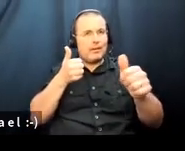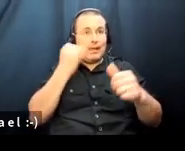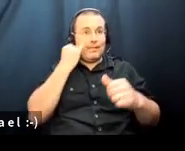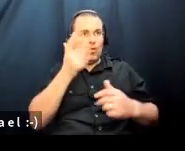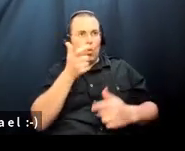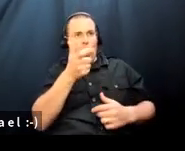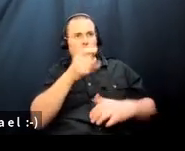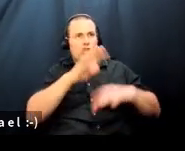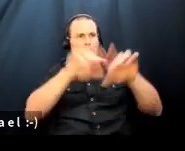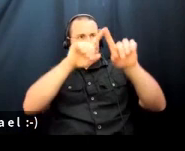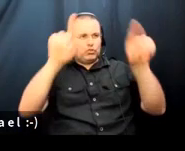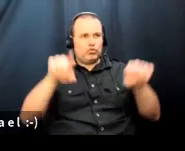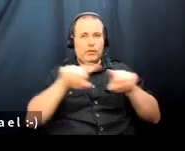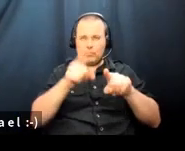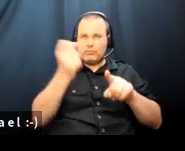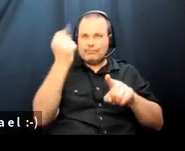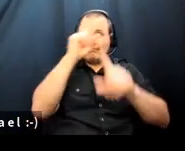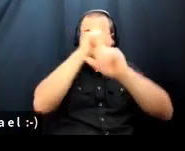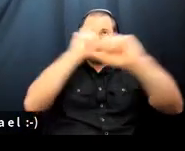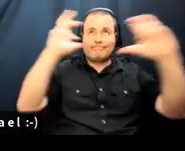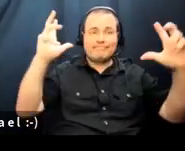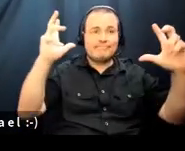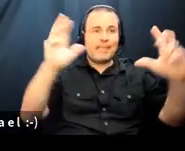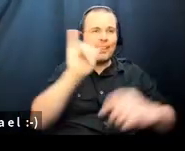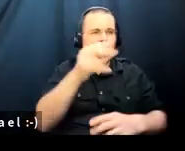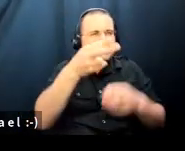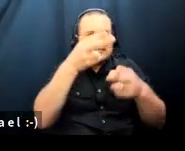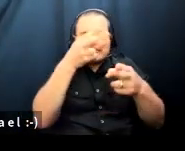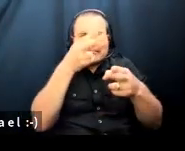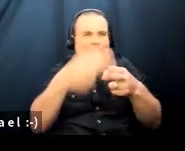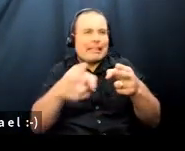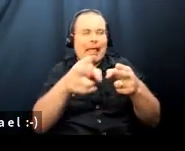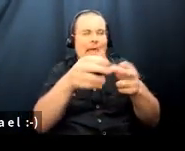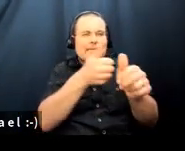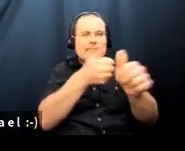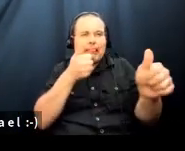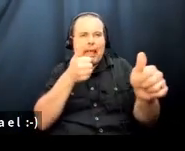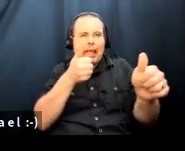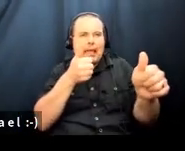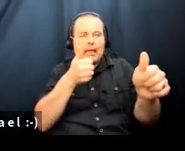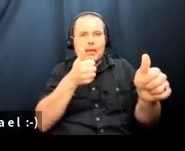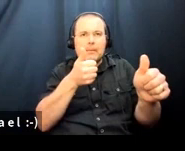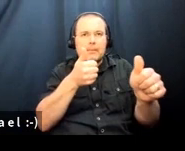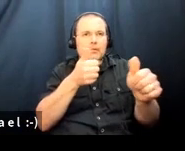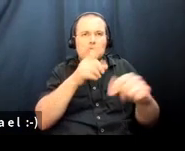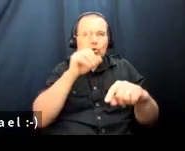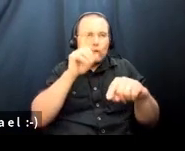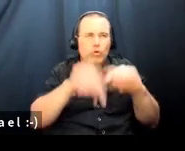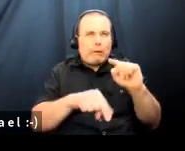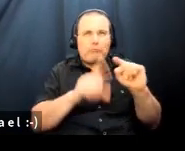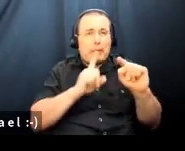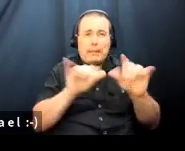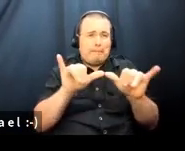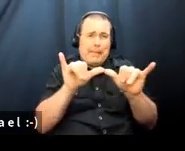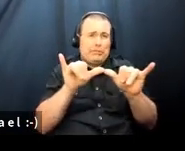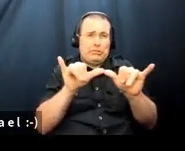You understand conceptually what I mean? That slight delay that you couldn't even measure if